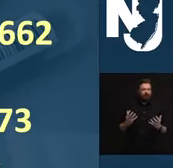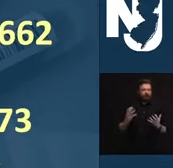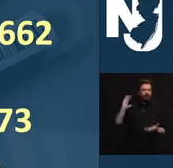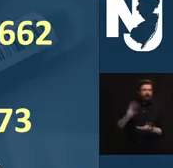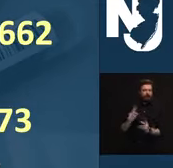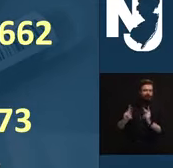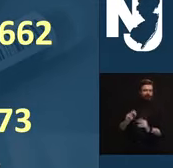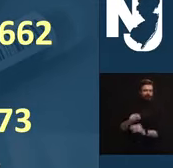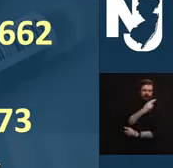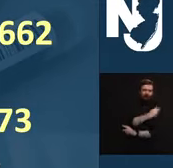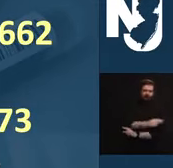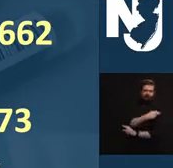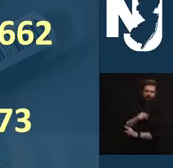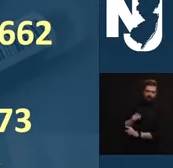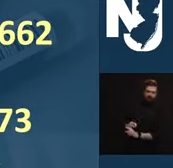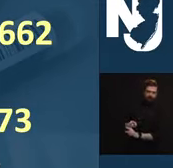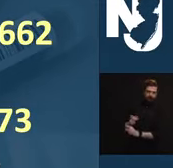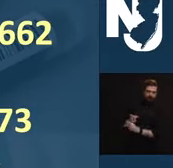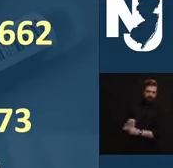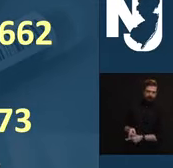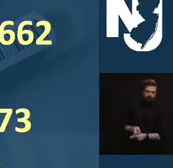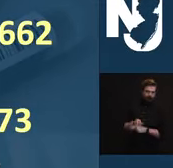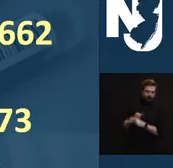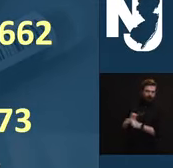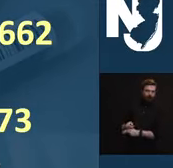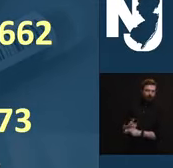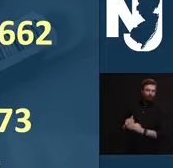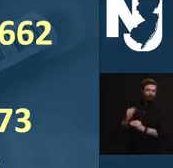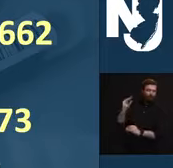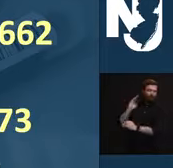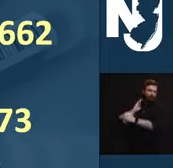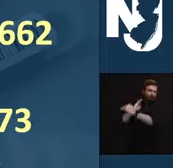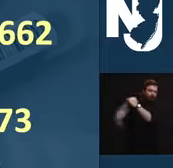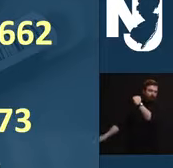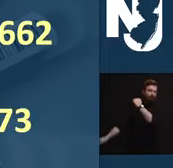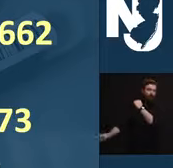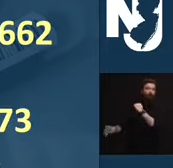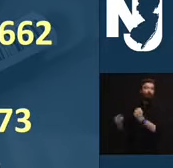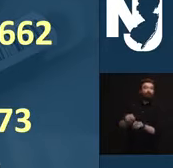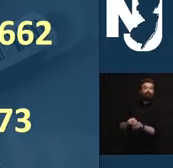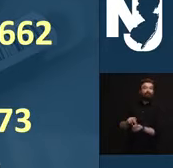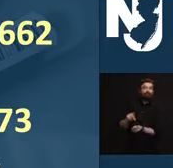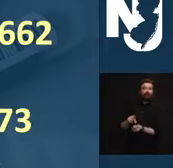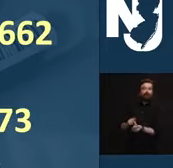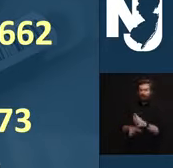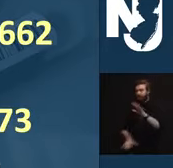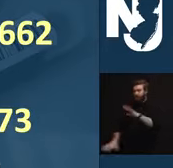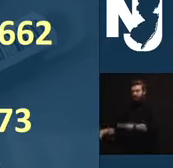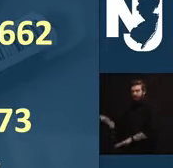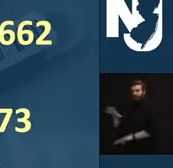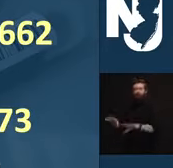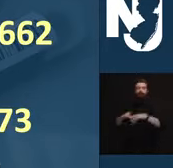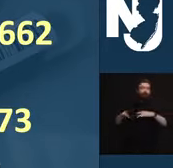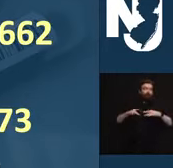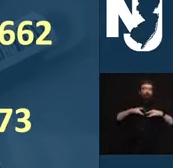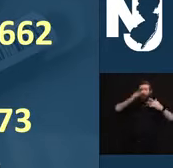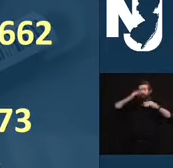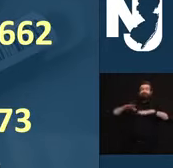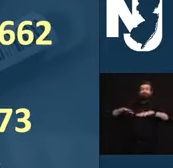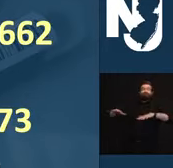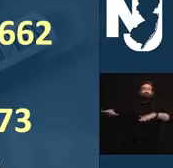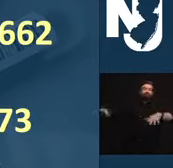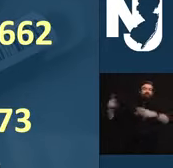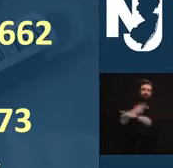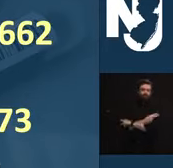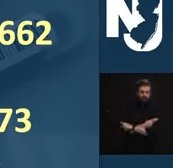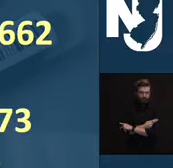of infection on our hardworking and heroic healthcare workers, and we need every single one of them. We're not